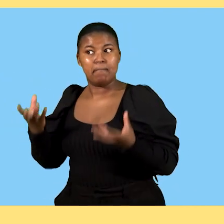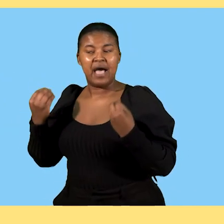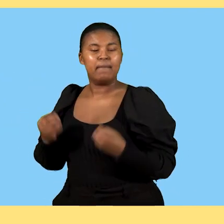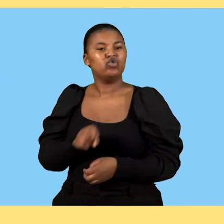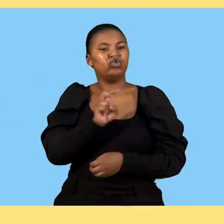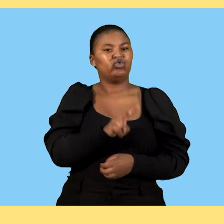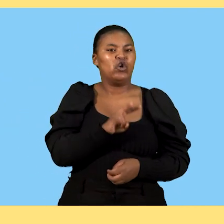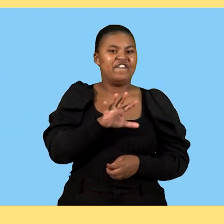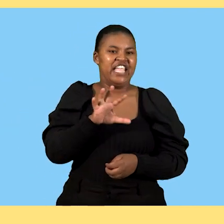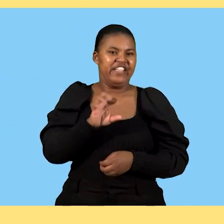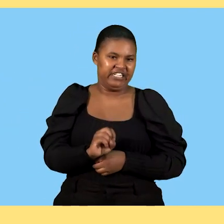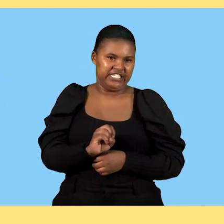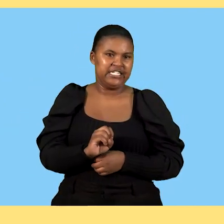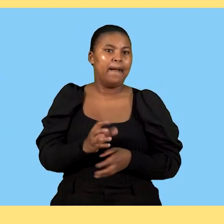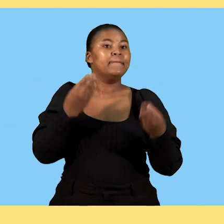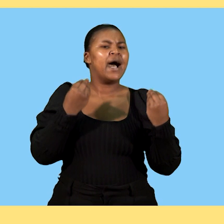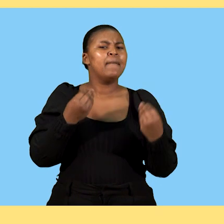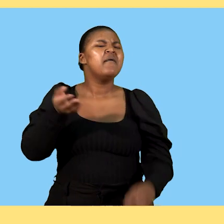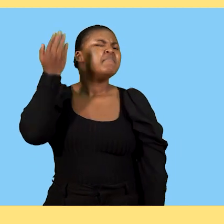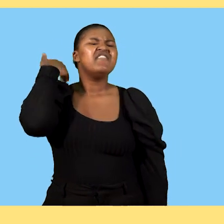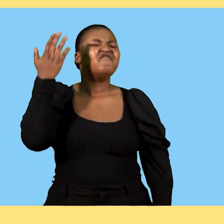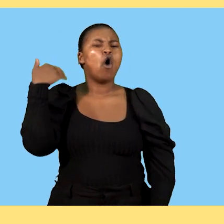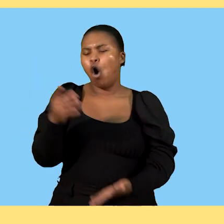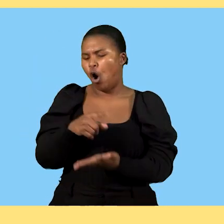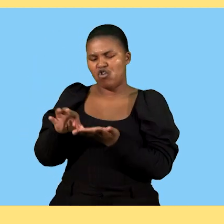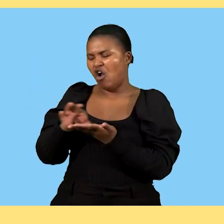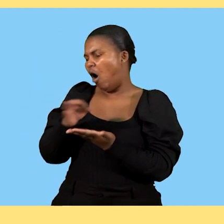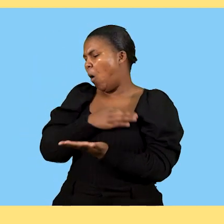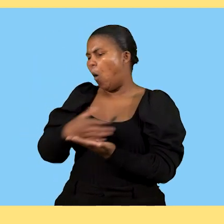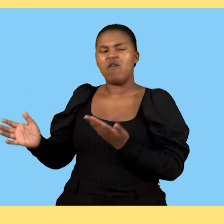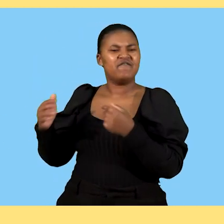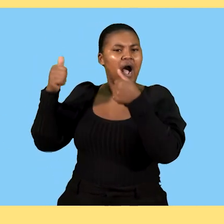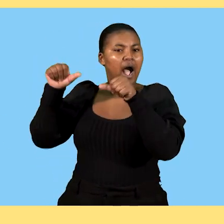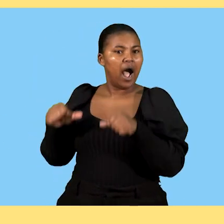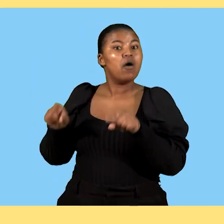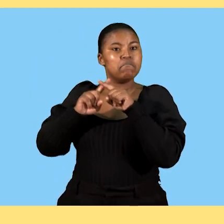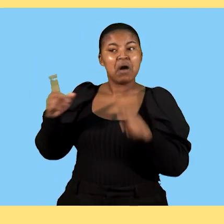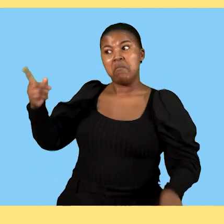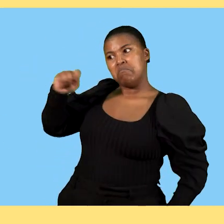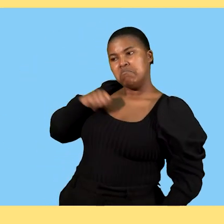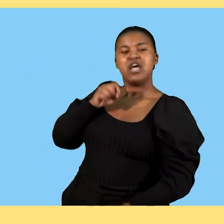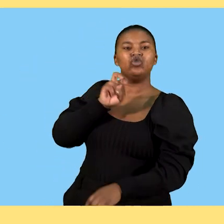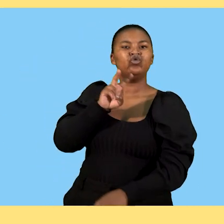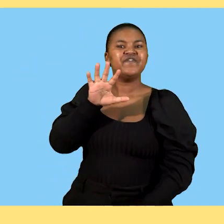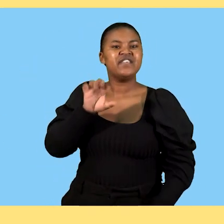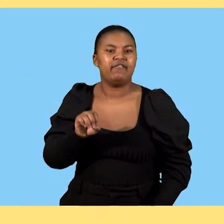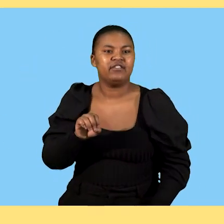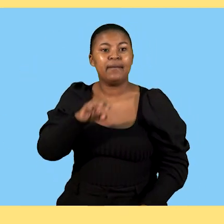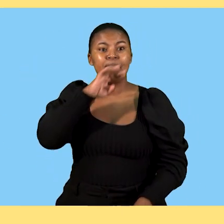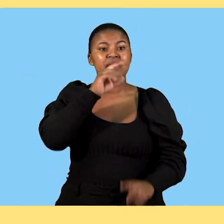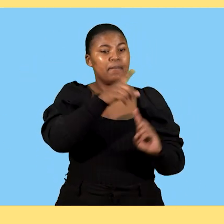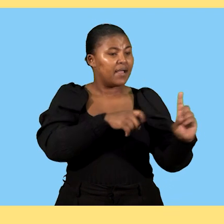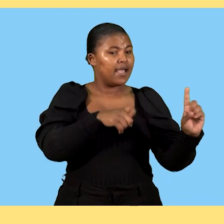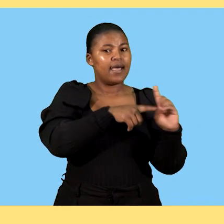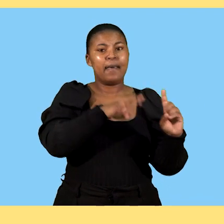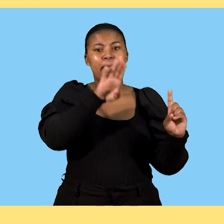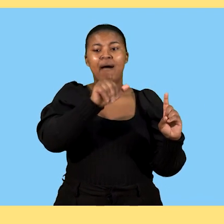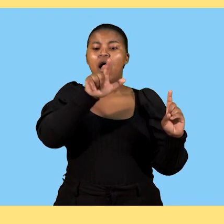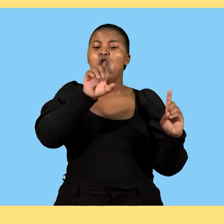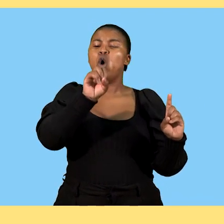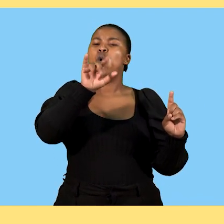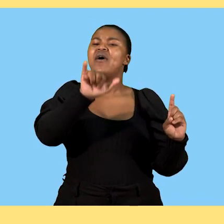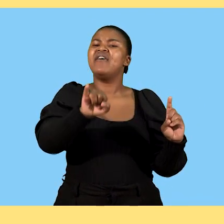from Baloyi, a debtor whose debt was previously written off. The transaction has not been recorded. So we have Baloyi, who is a debtor